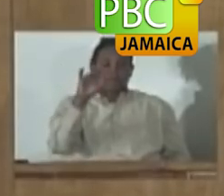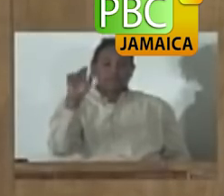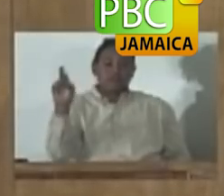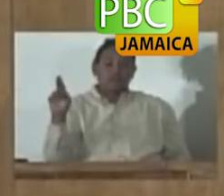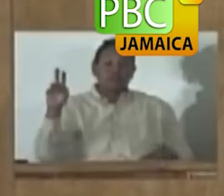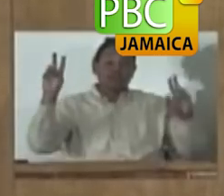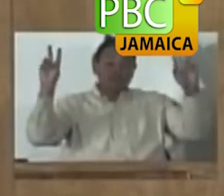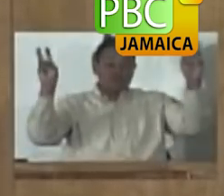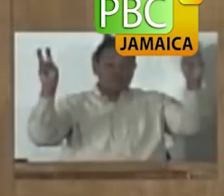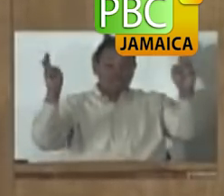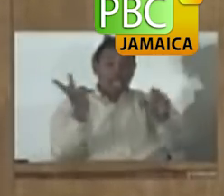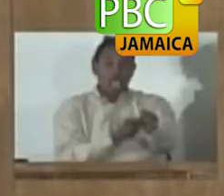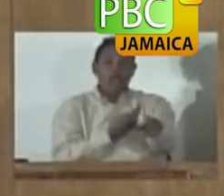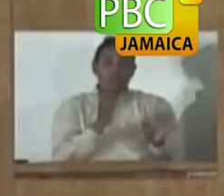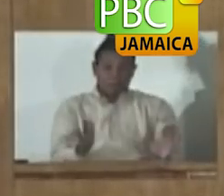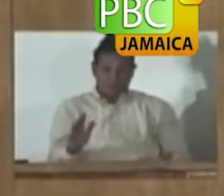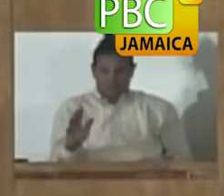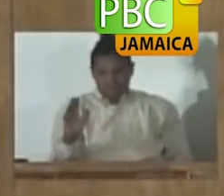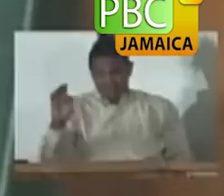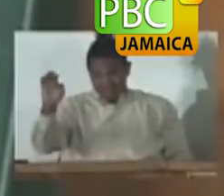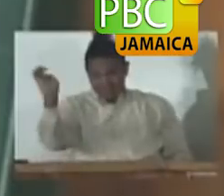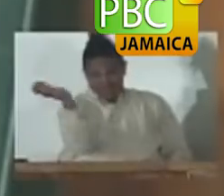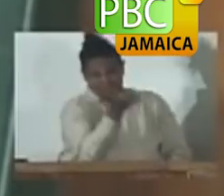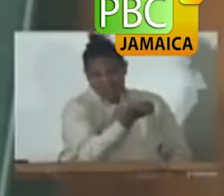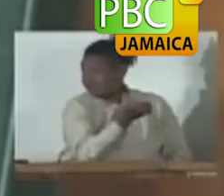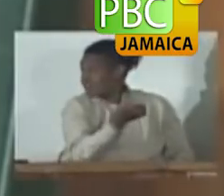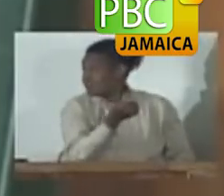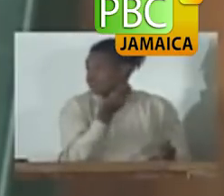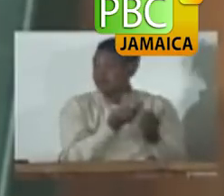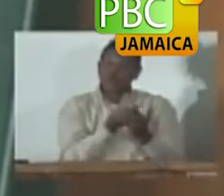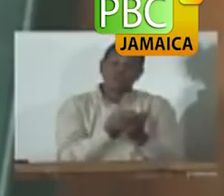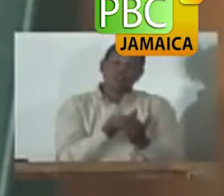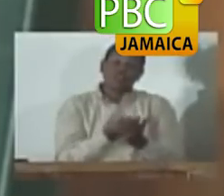the so-called household helper of Minister Ruel Reid,